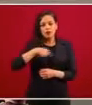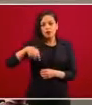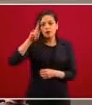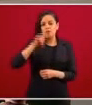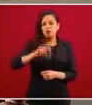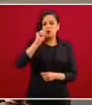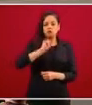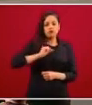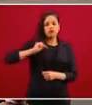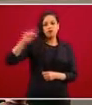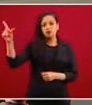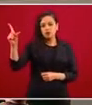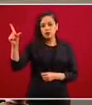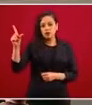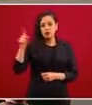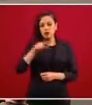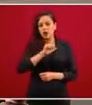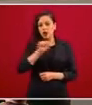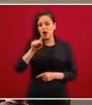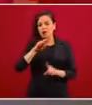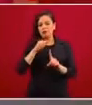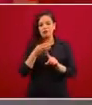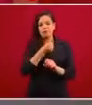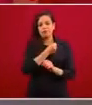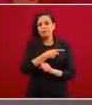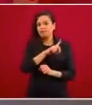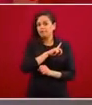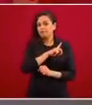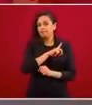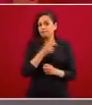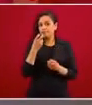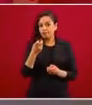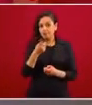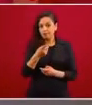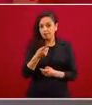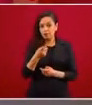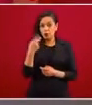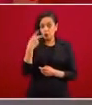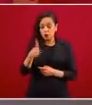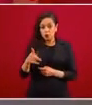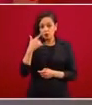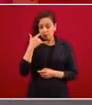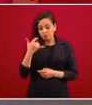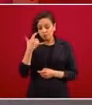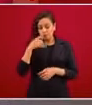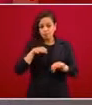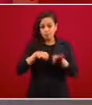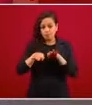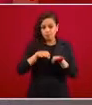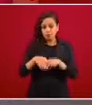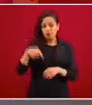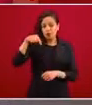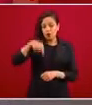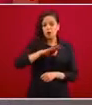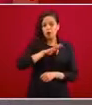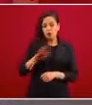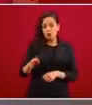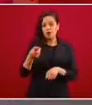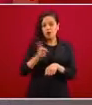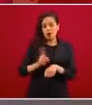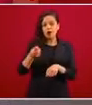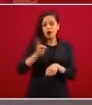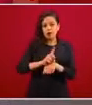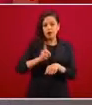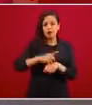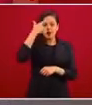and vigilance throughout the country. So thank you for generating this data, because thanks to you is that we can come here every night and present